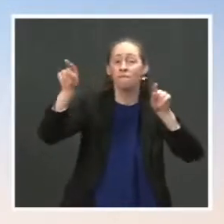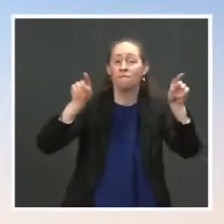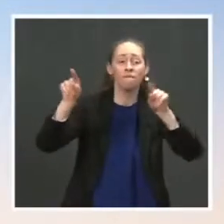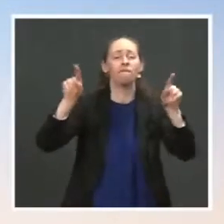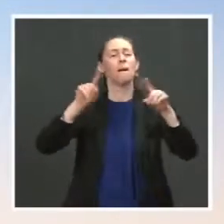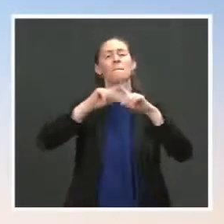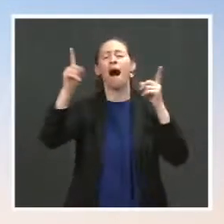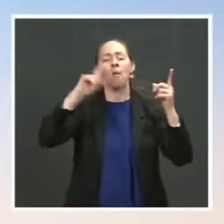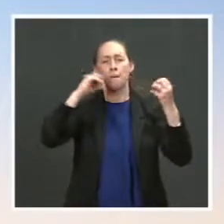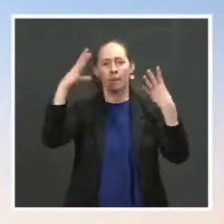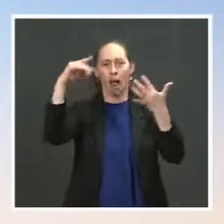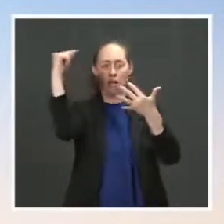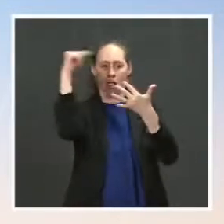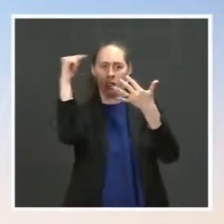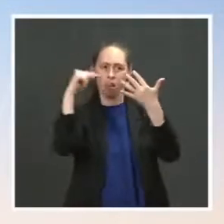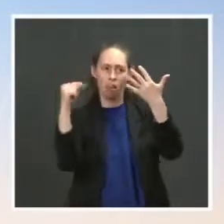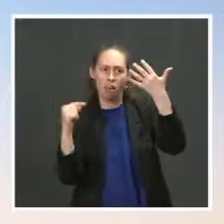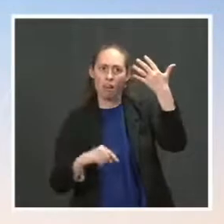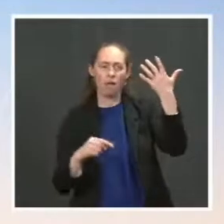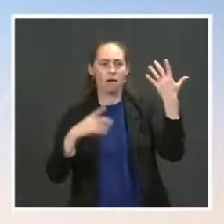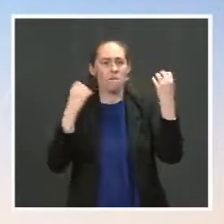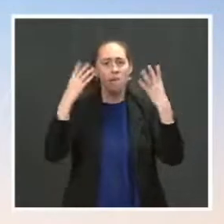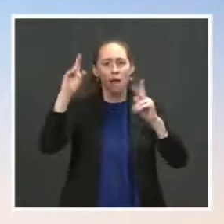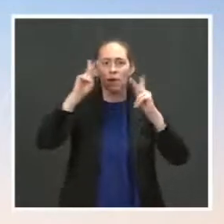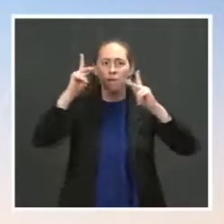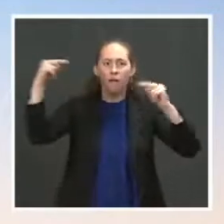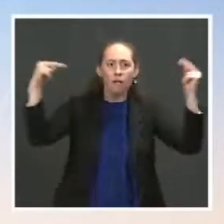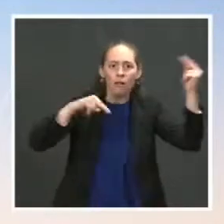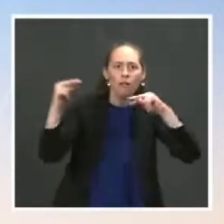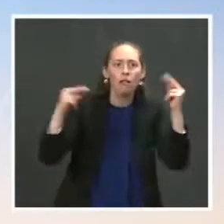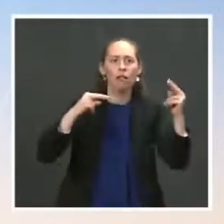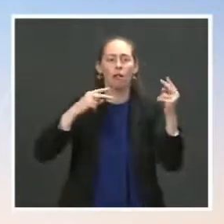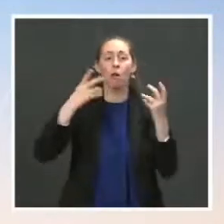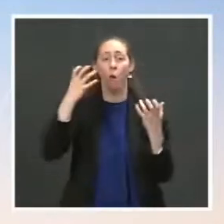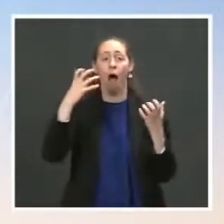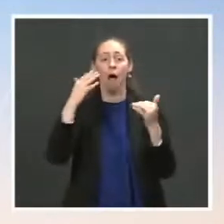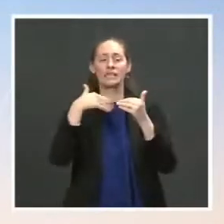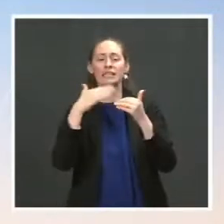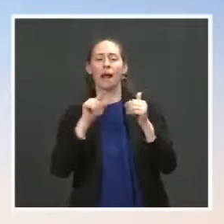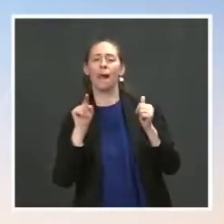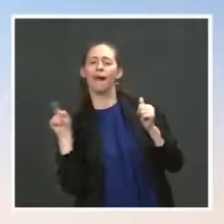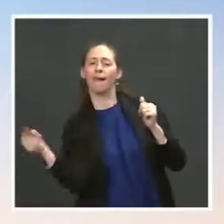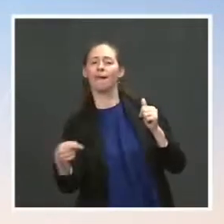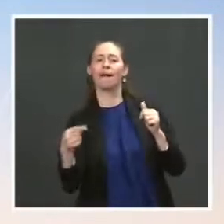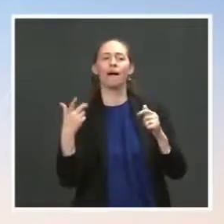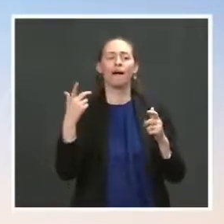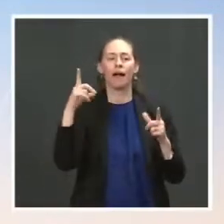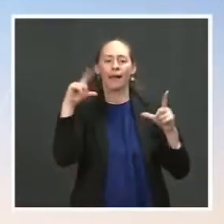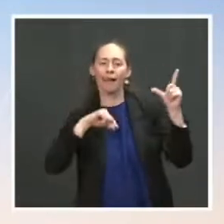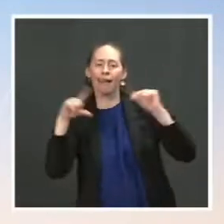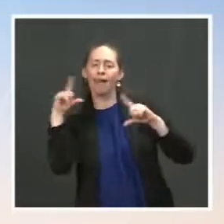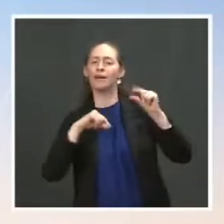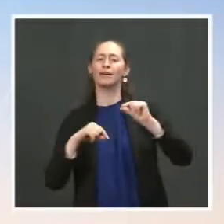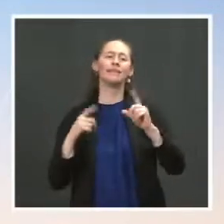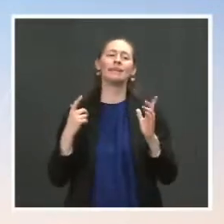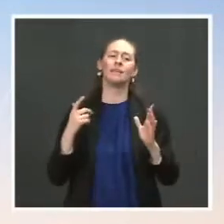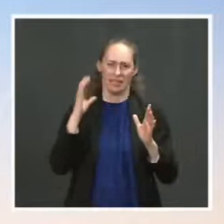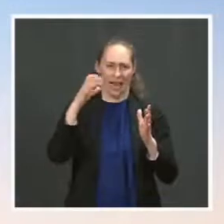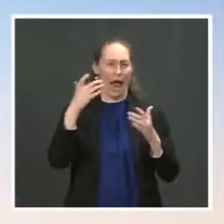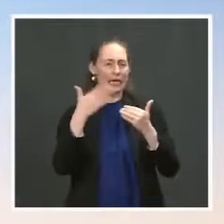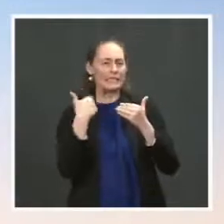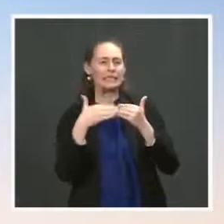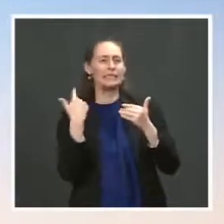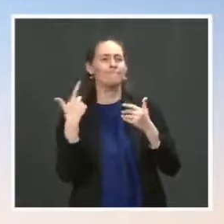with the loopholes, the offshoring incentives, and other things. And I haven't had a chance to get a sense of how he views those things adding up, whether he envisions